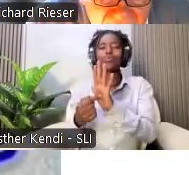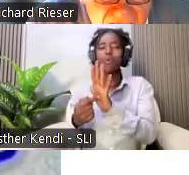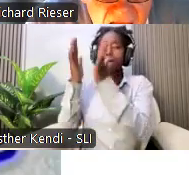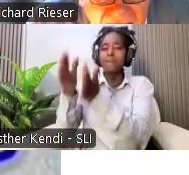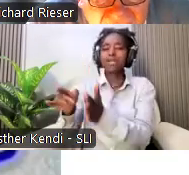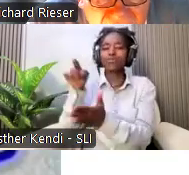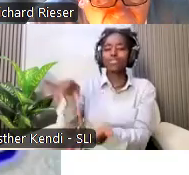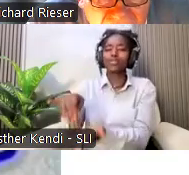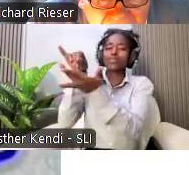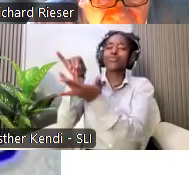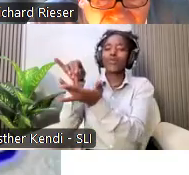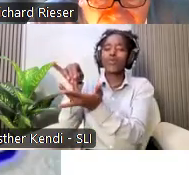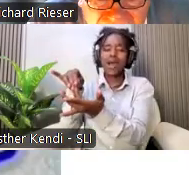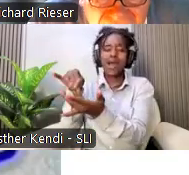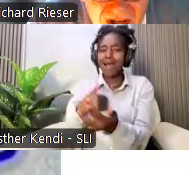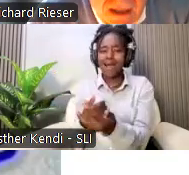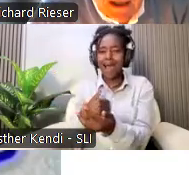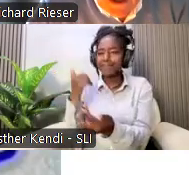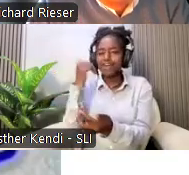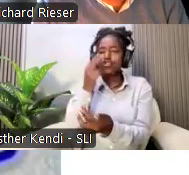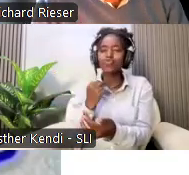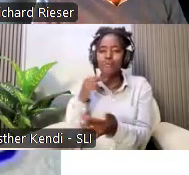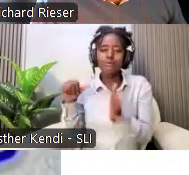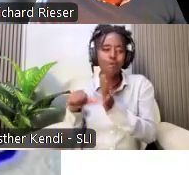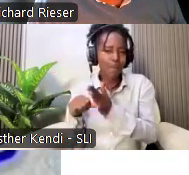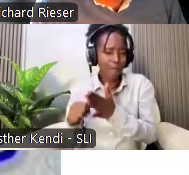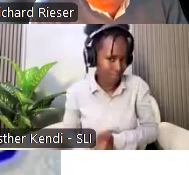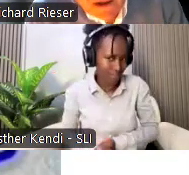otherness. And so the Multiple Sclerosis Society there